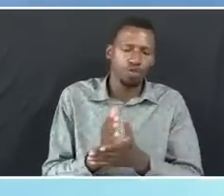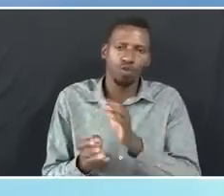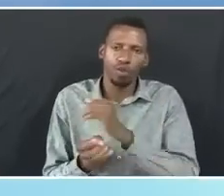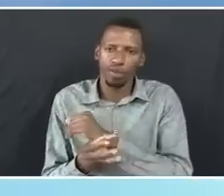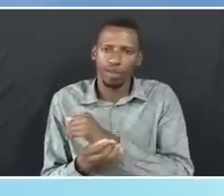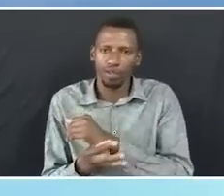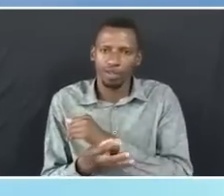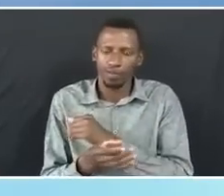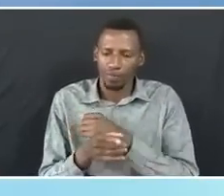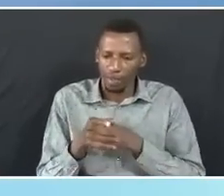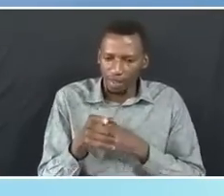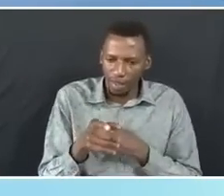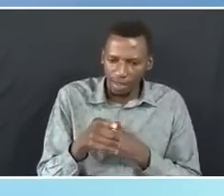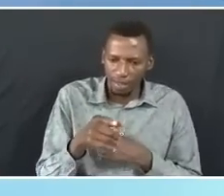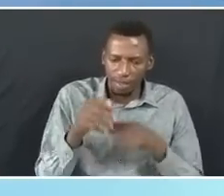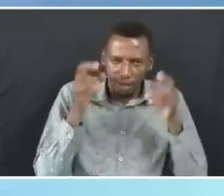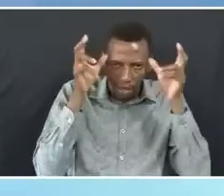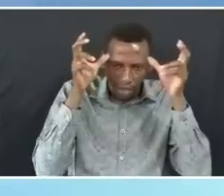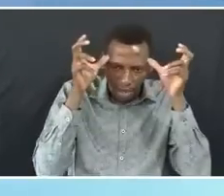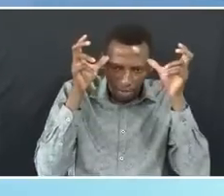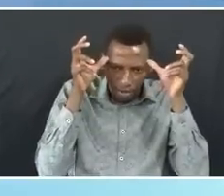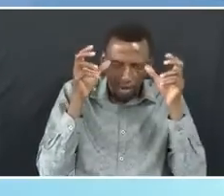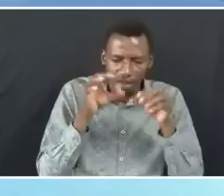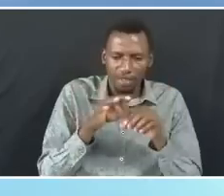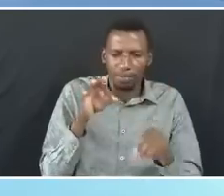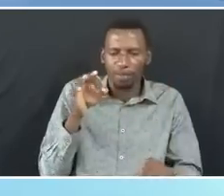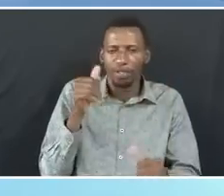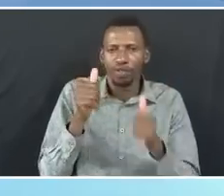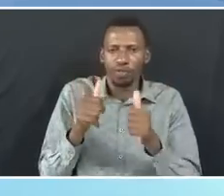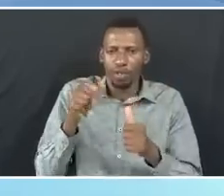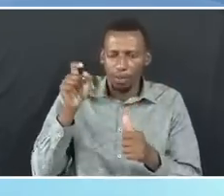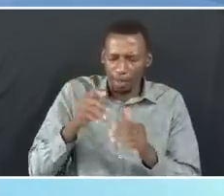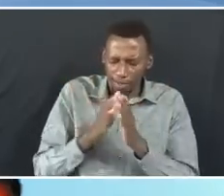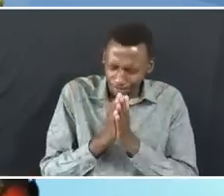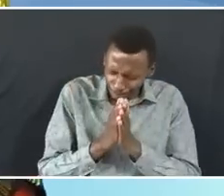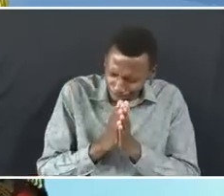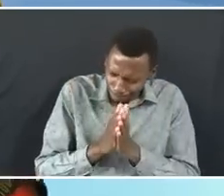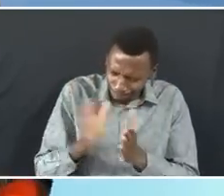requires deliverance, not counseling.